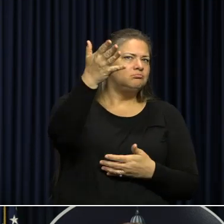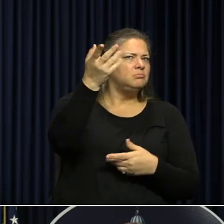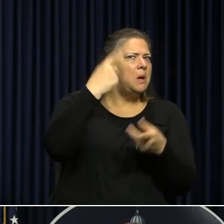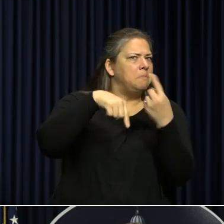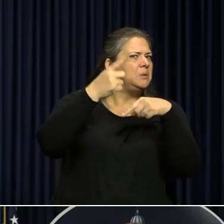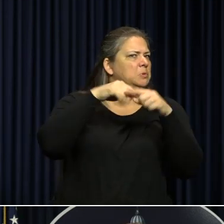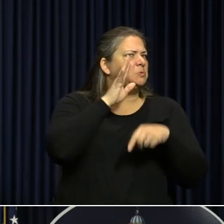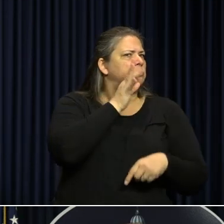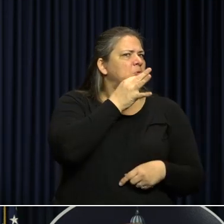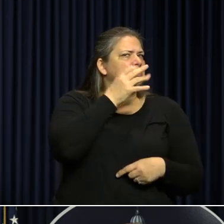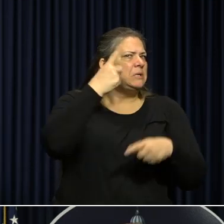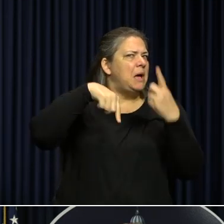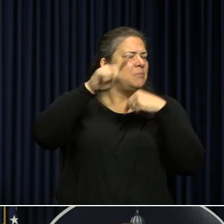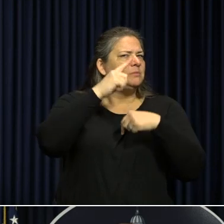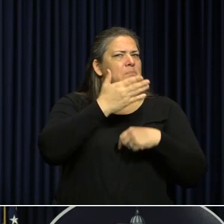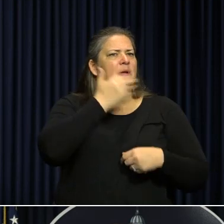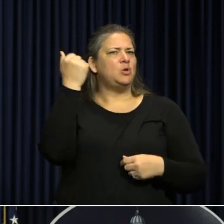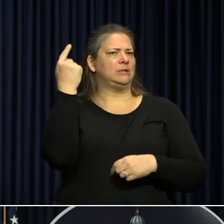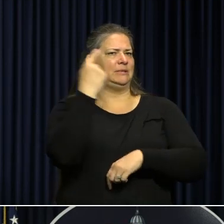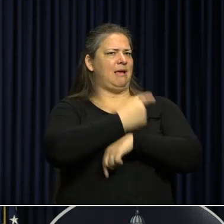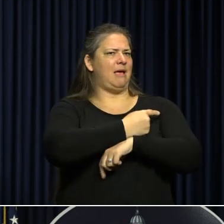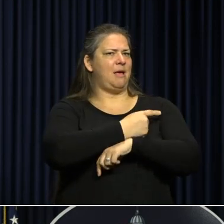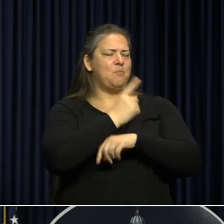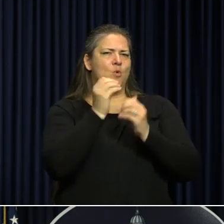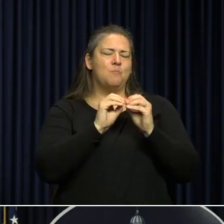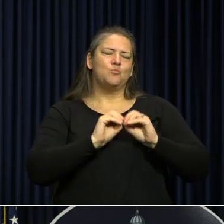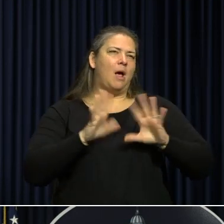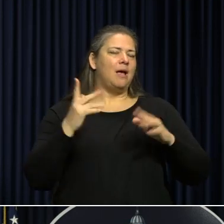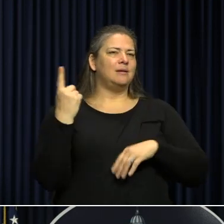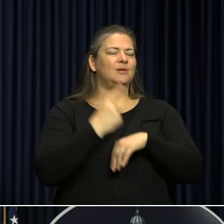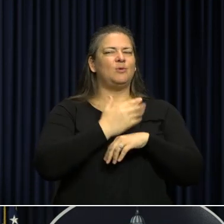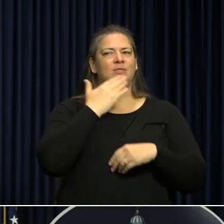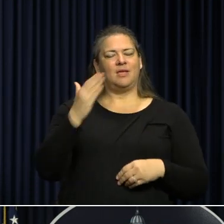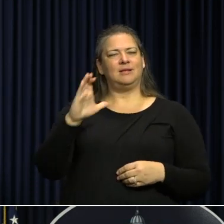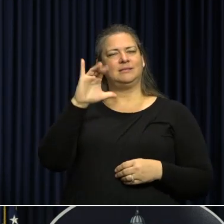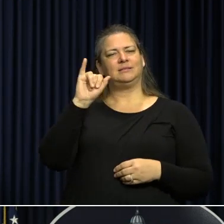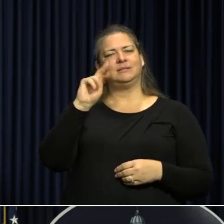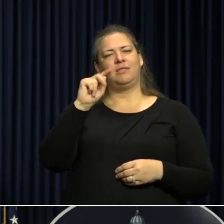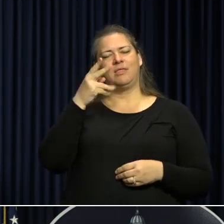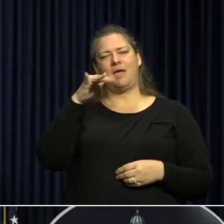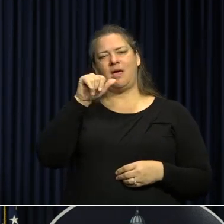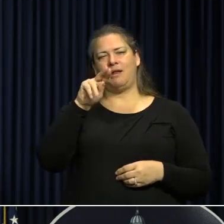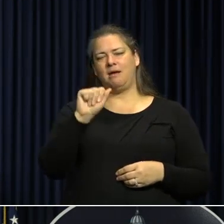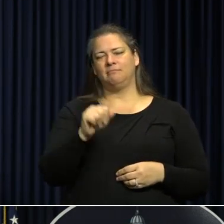coming. And this is just one way we show it. So thank you to Cynthiana.